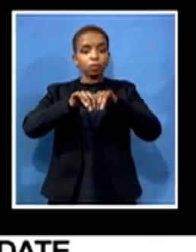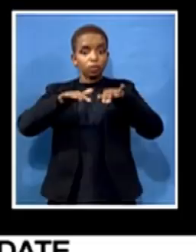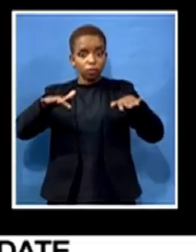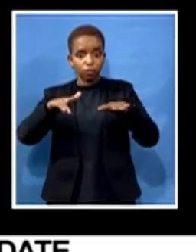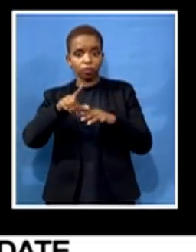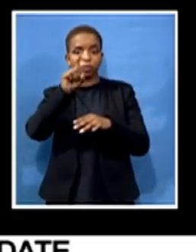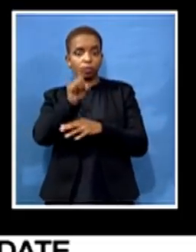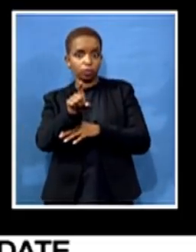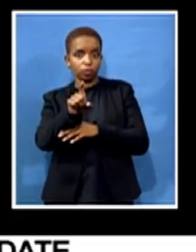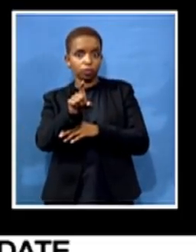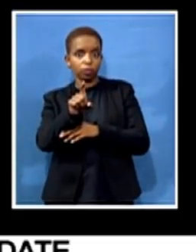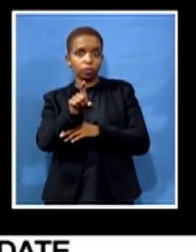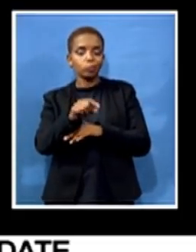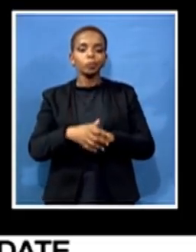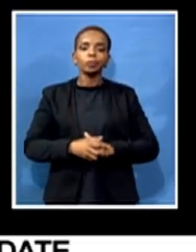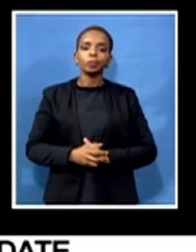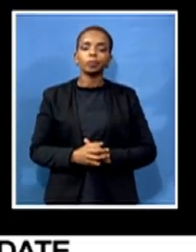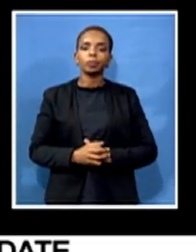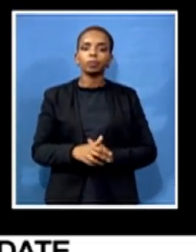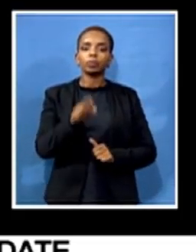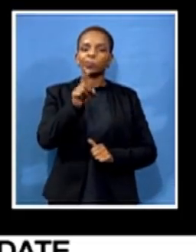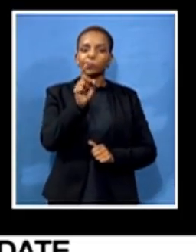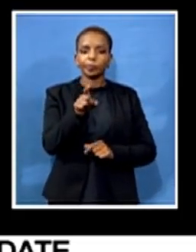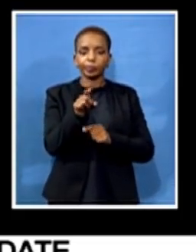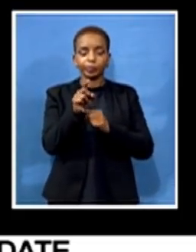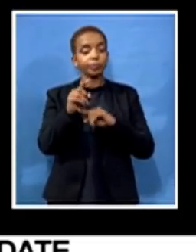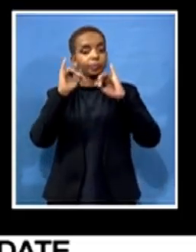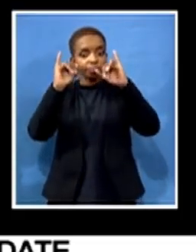novel virus which affects the lungs,